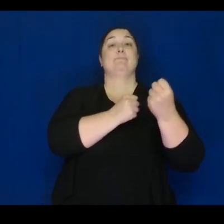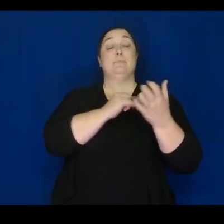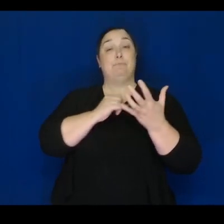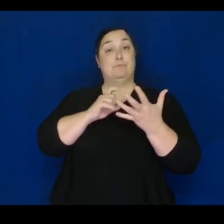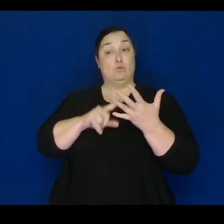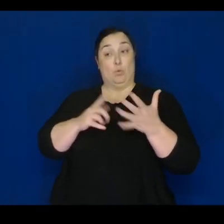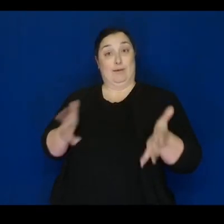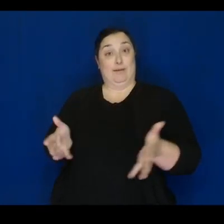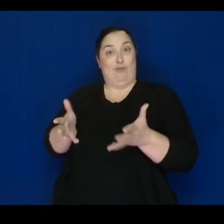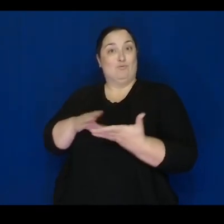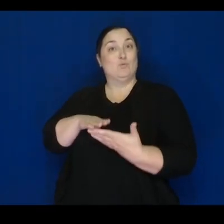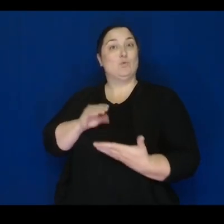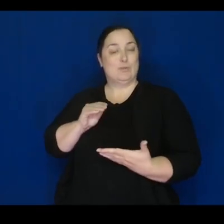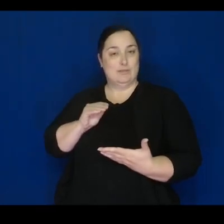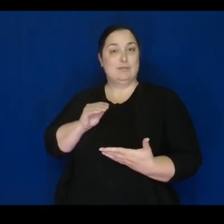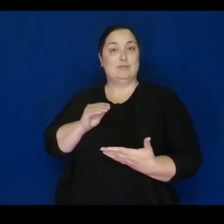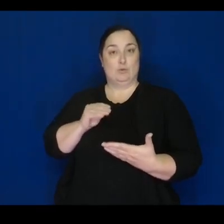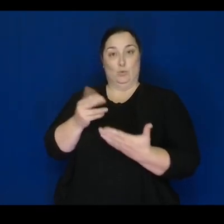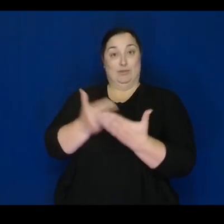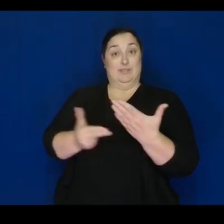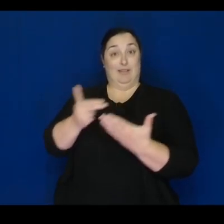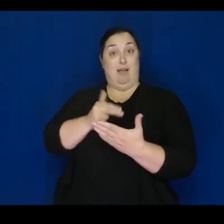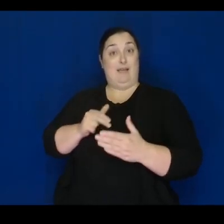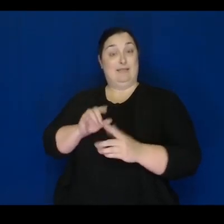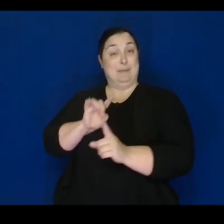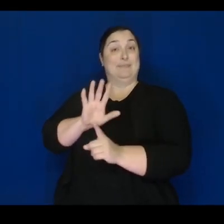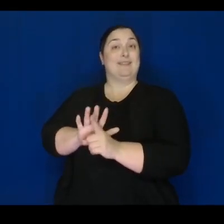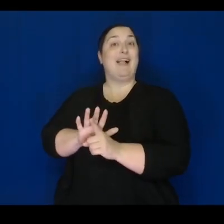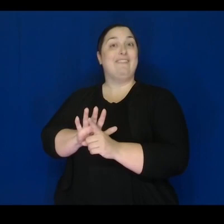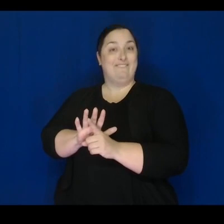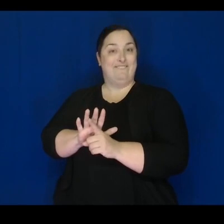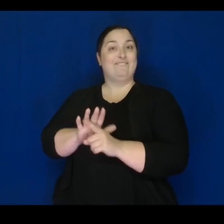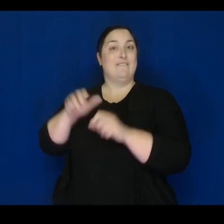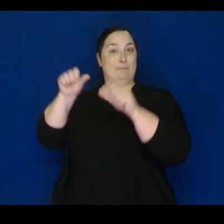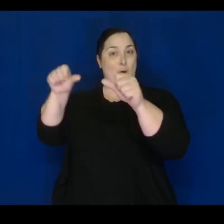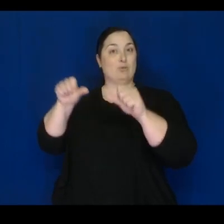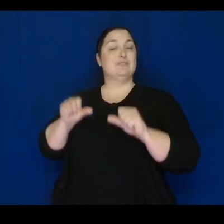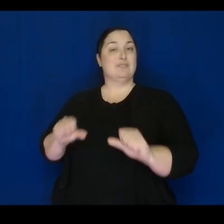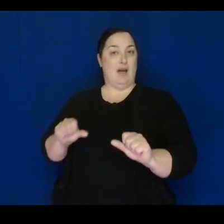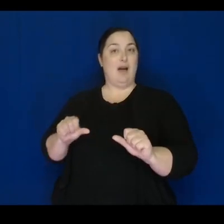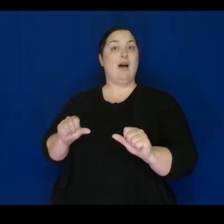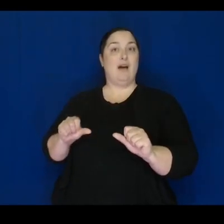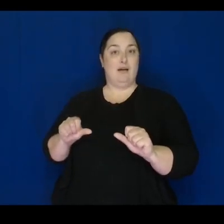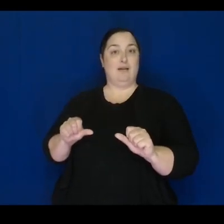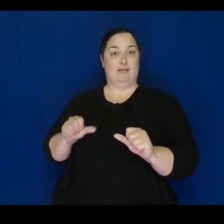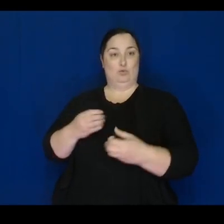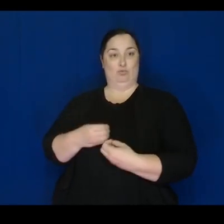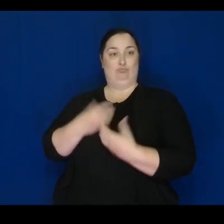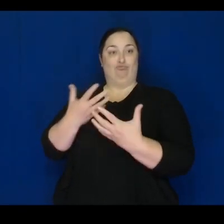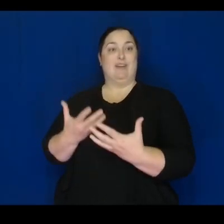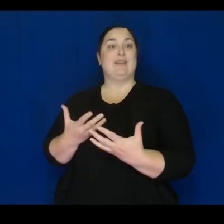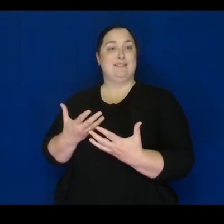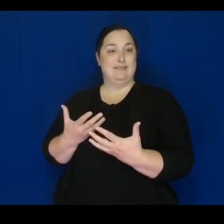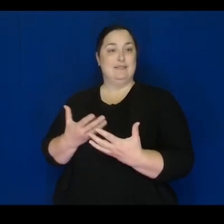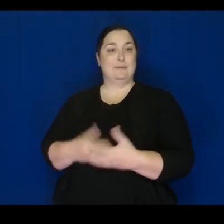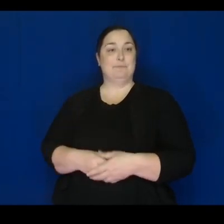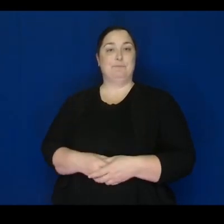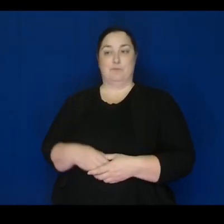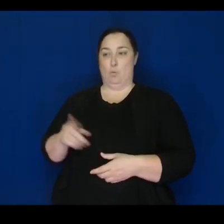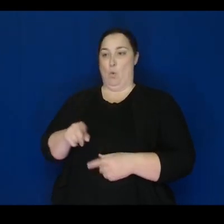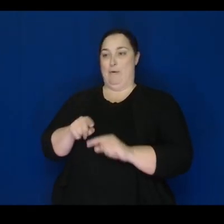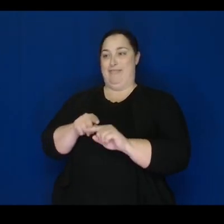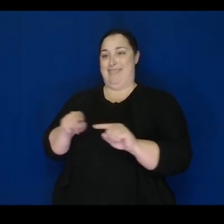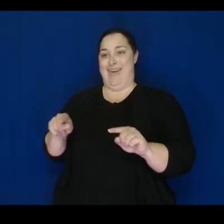students to design a poster that they can express themselves and what they